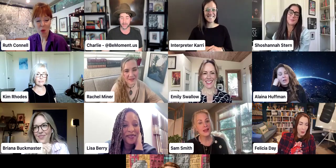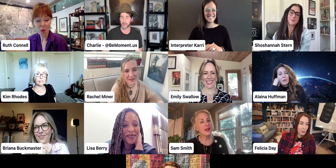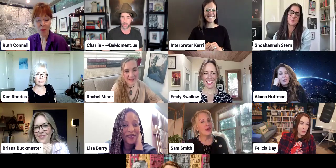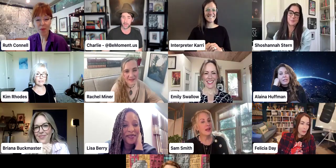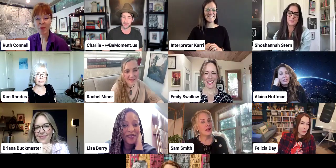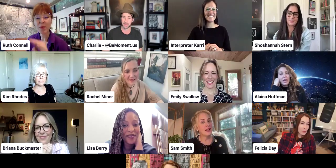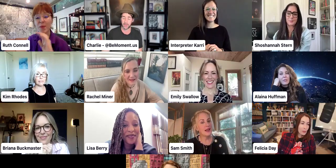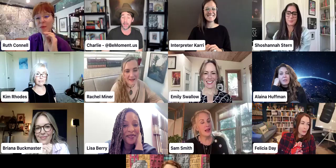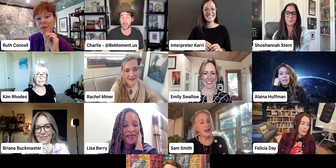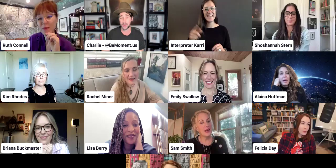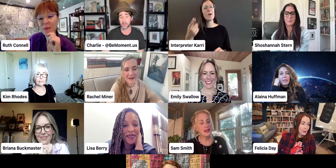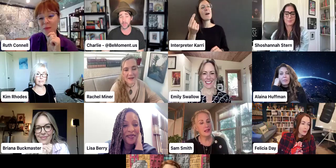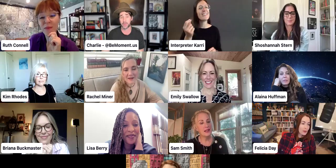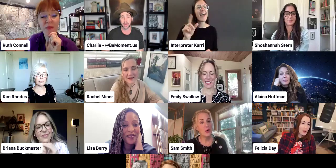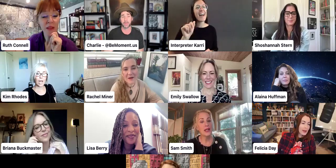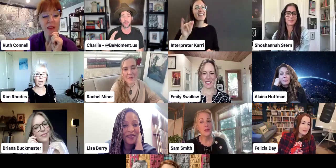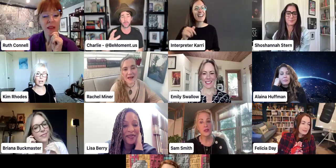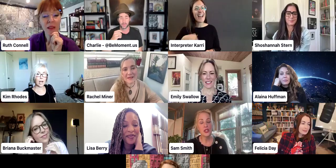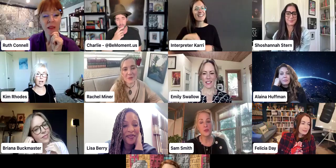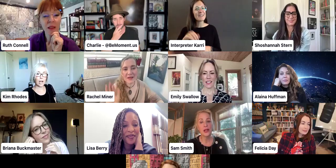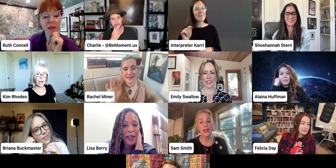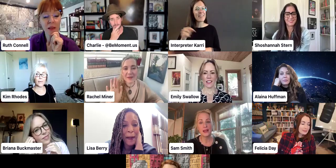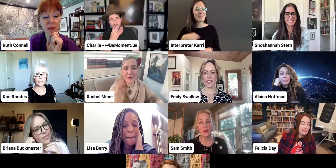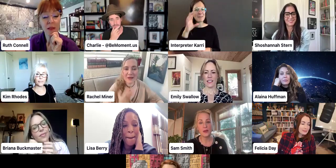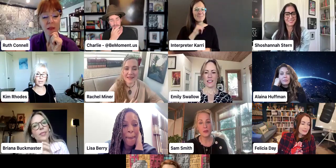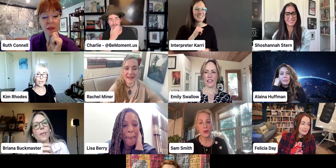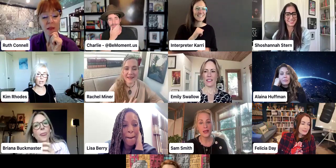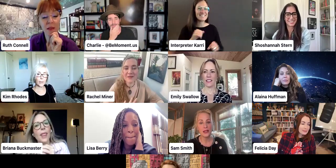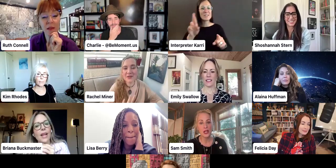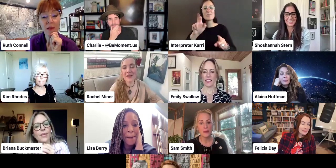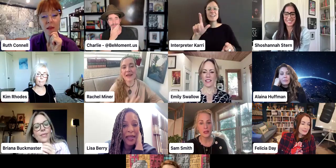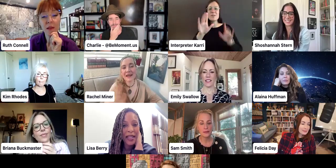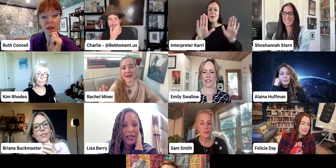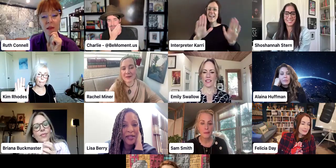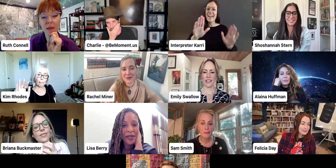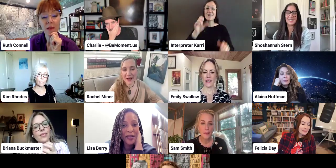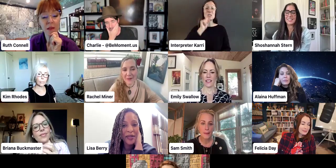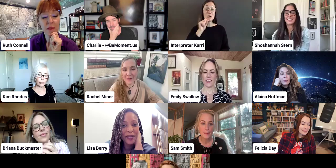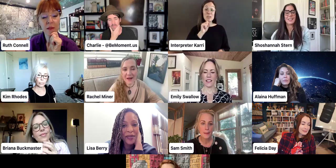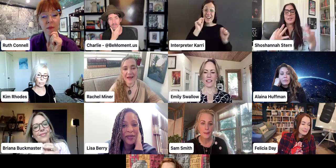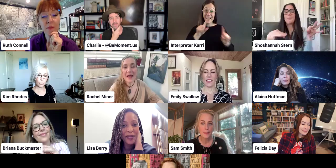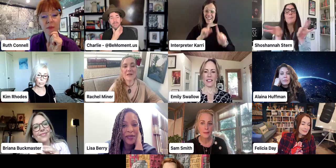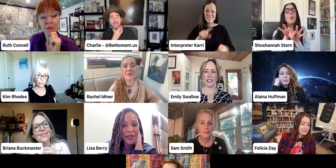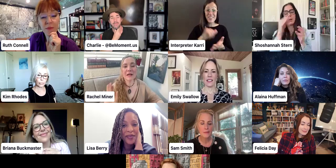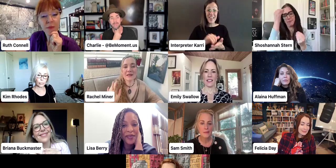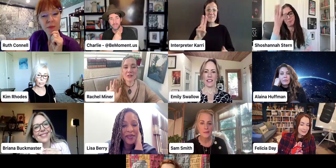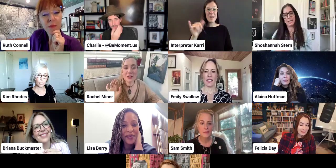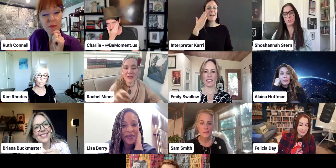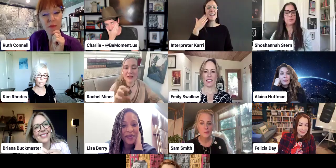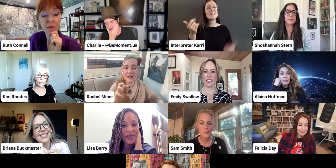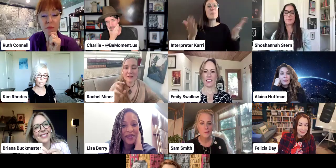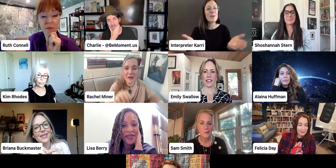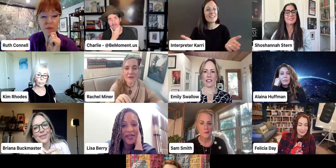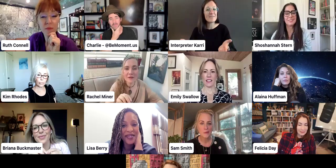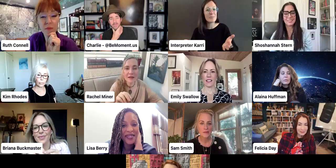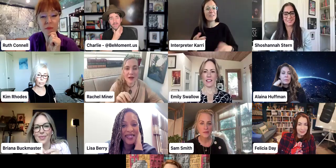Yeah, Sorry, what was the question? I was in the bathroom. What? But I Just just want to say working. the reason I Working think on a job. Shoshana can answer that way is because she